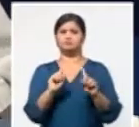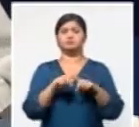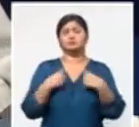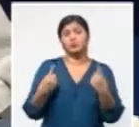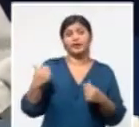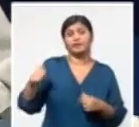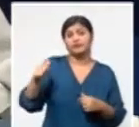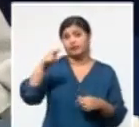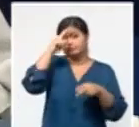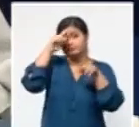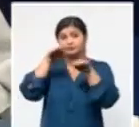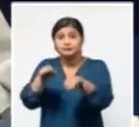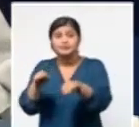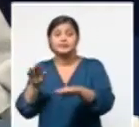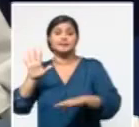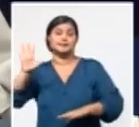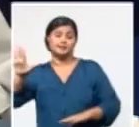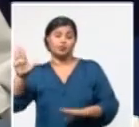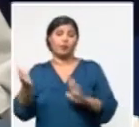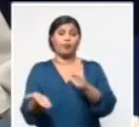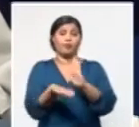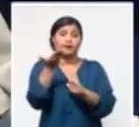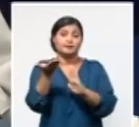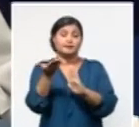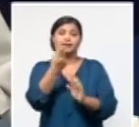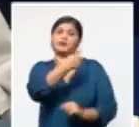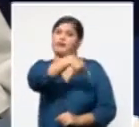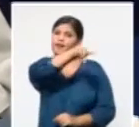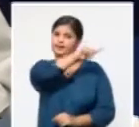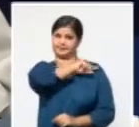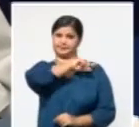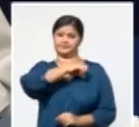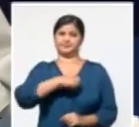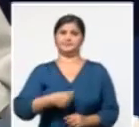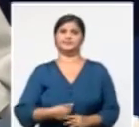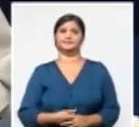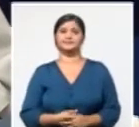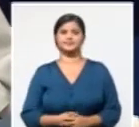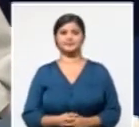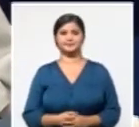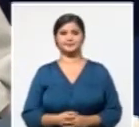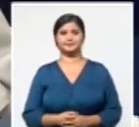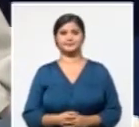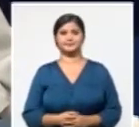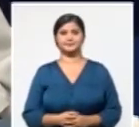cases, 10 cases, than discharges, that we had 5.